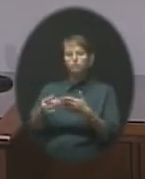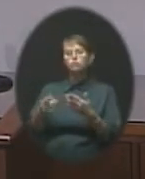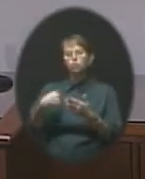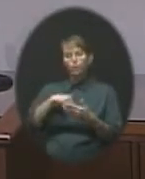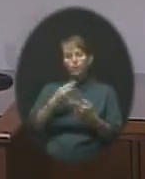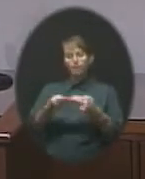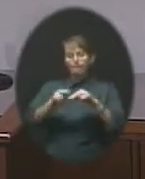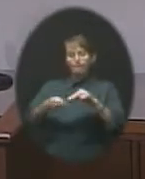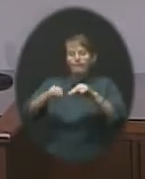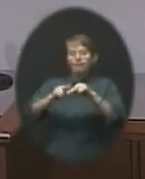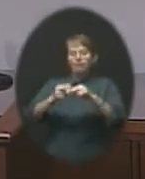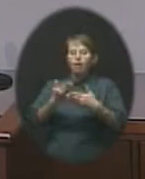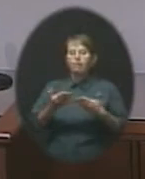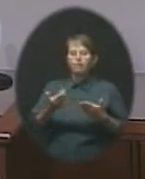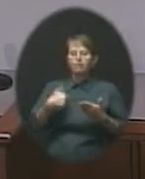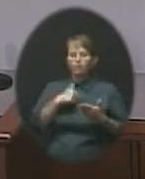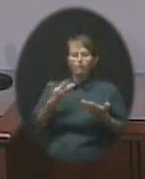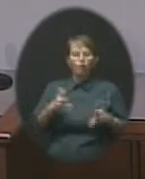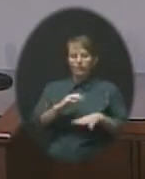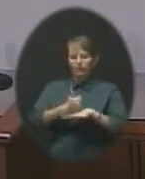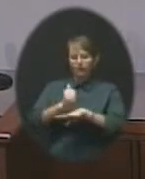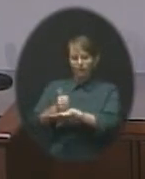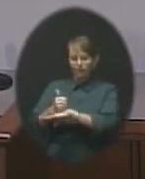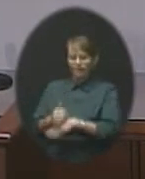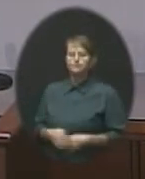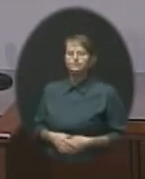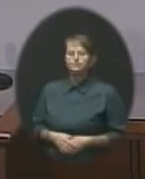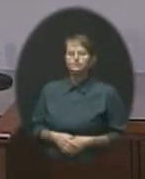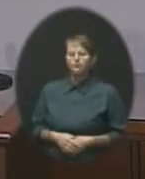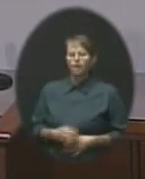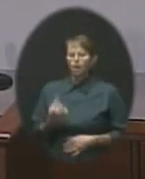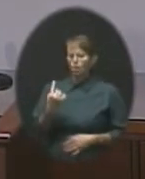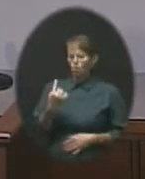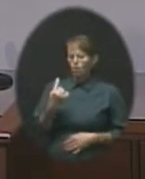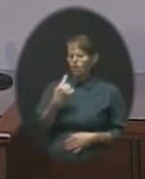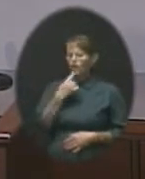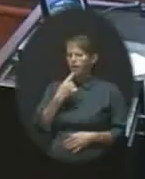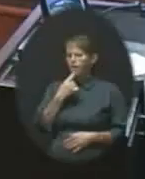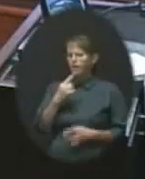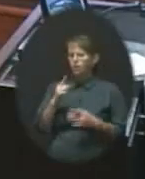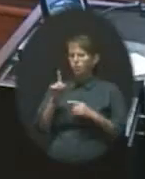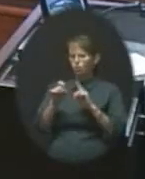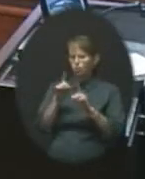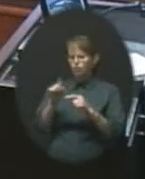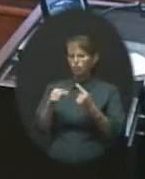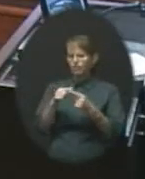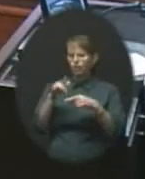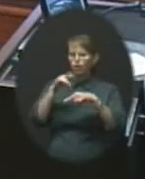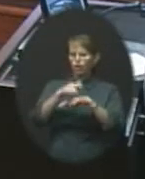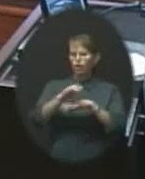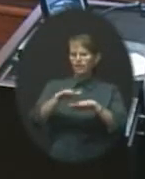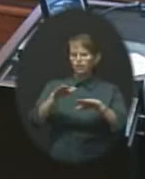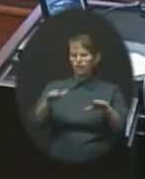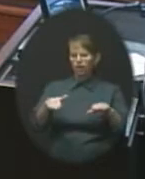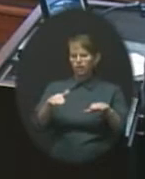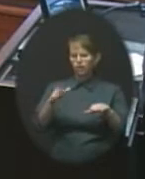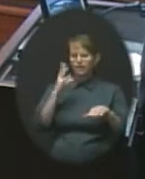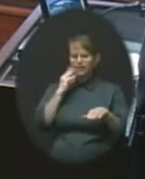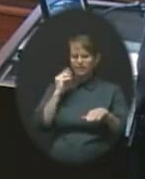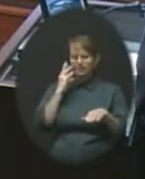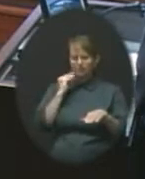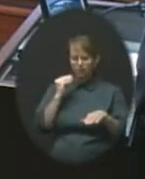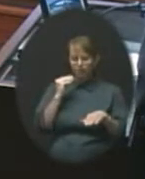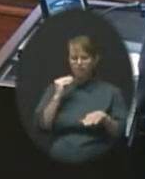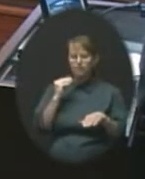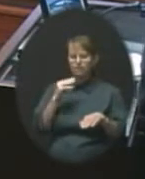Good point, Mr. Pollan. I had a comment or a question, I guess, about the early childhood experiences. I think you and I